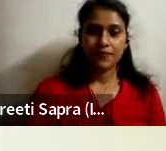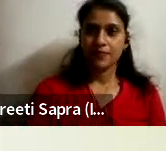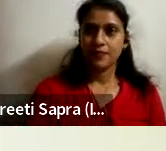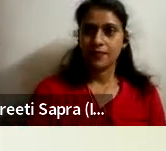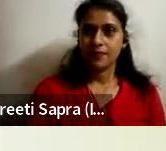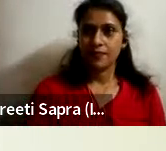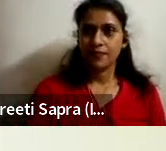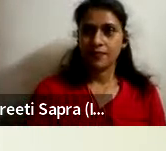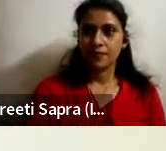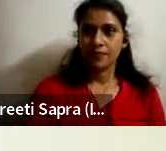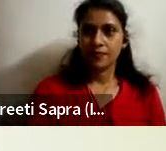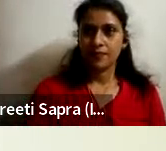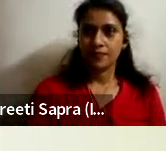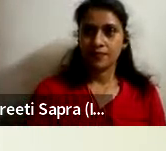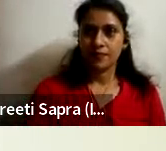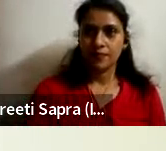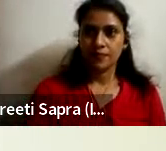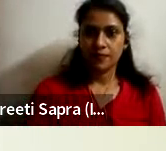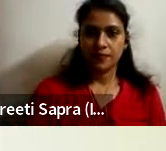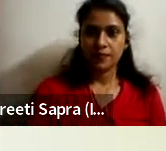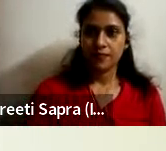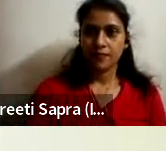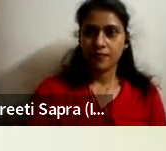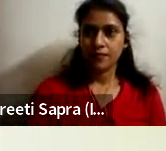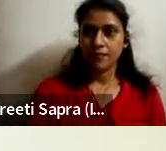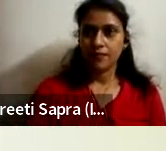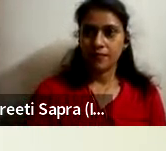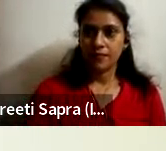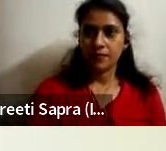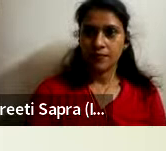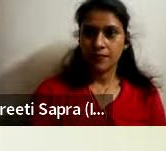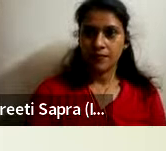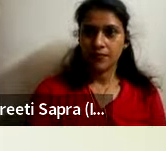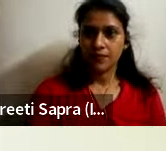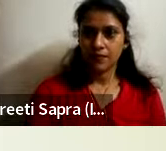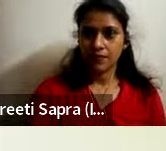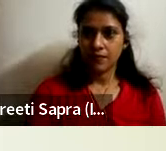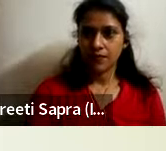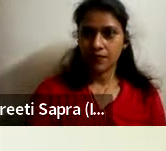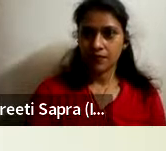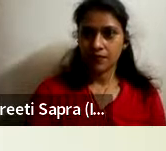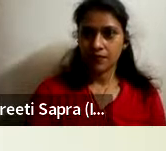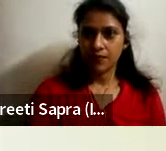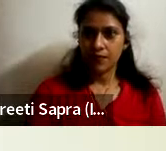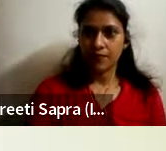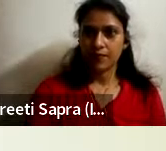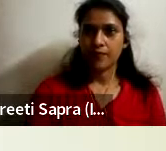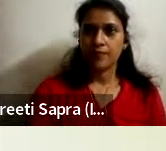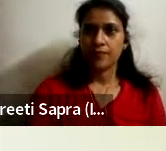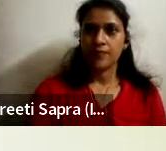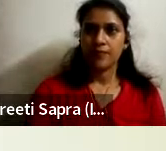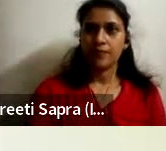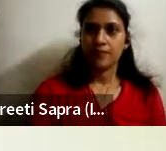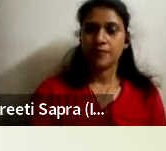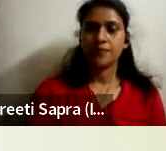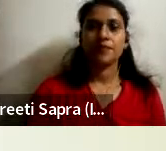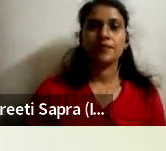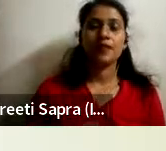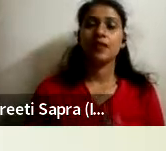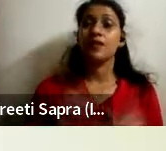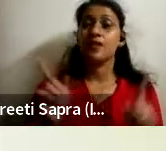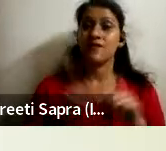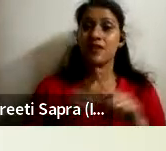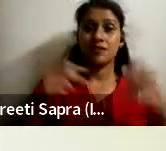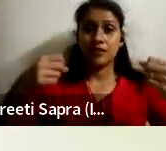discussion, we discussed subtitling, and in particular, same language subtitling, i.e., where the subtitling is in the